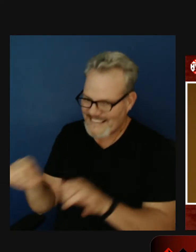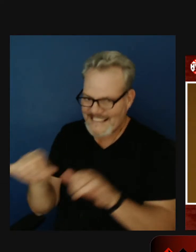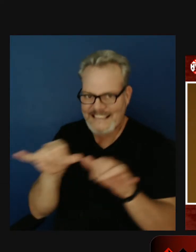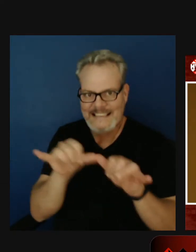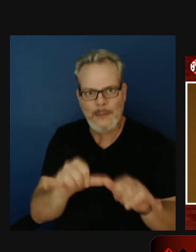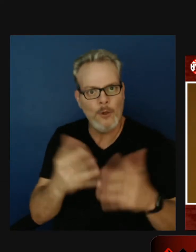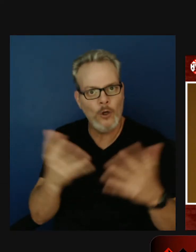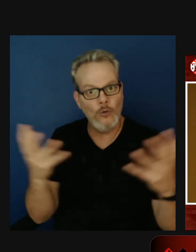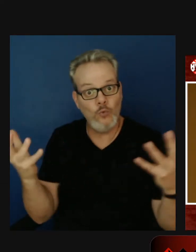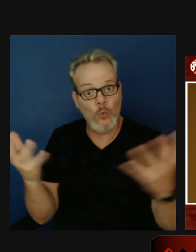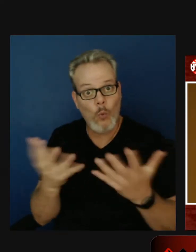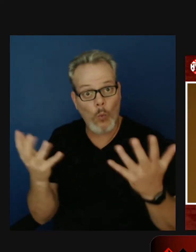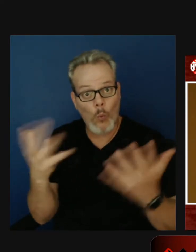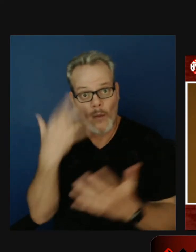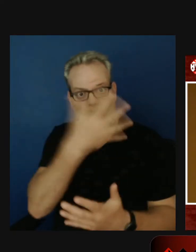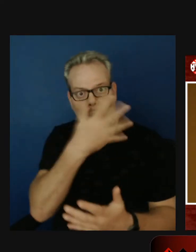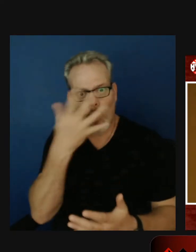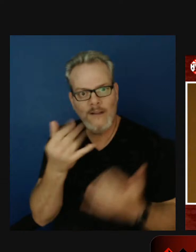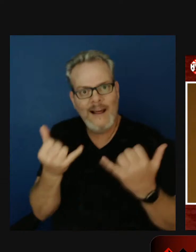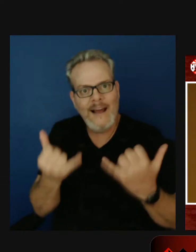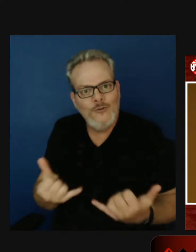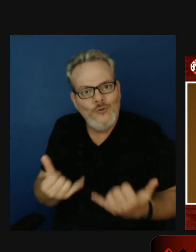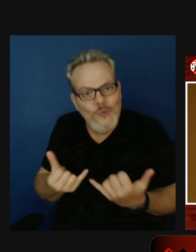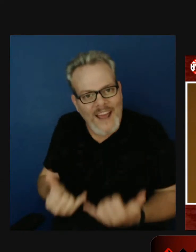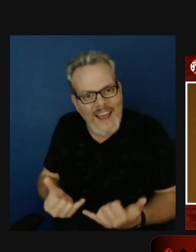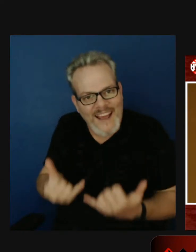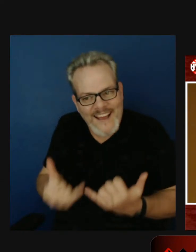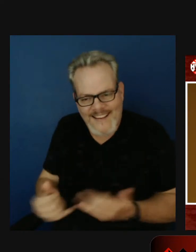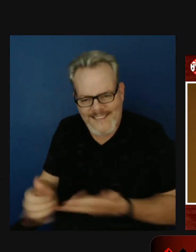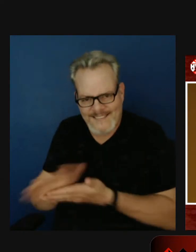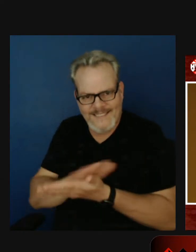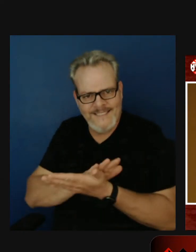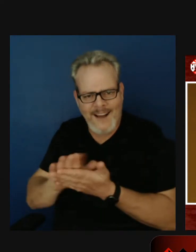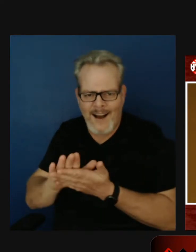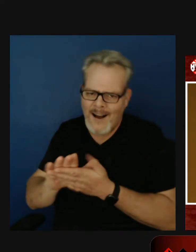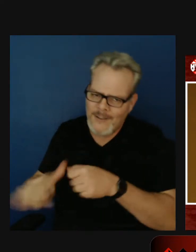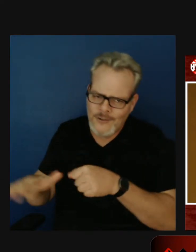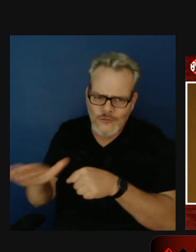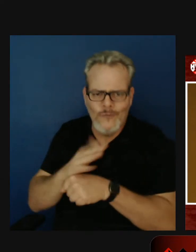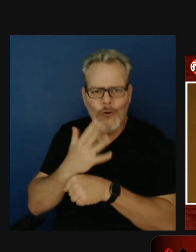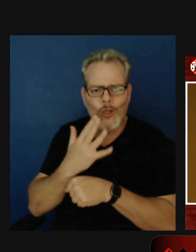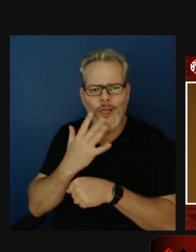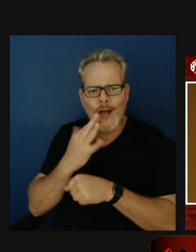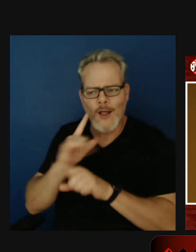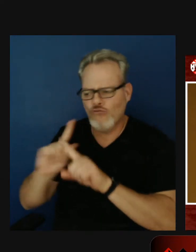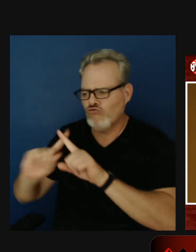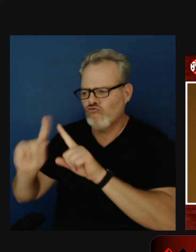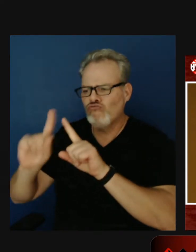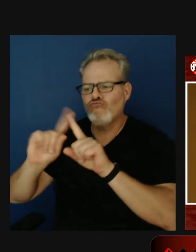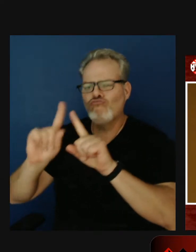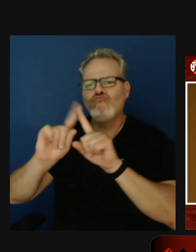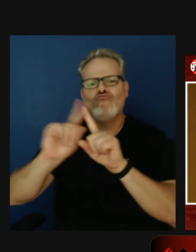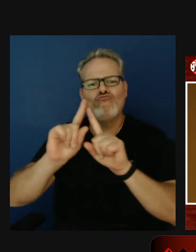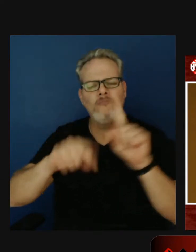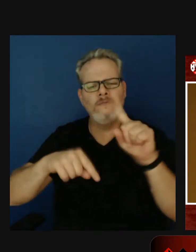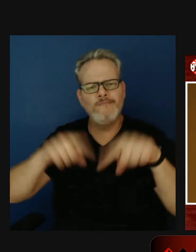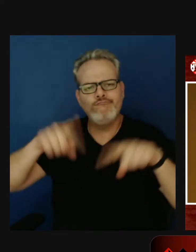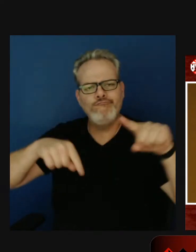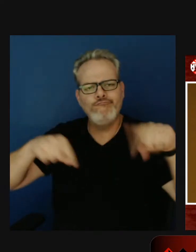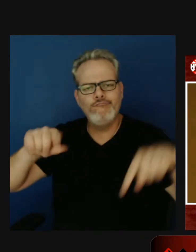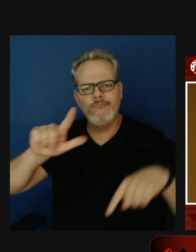maps today even look like. They're nice, colorful for different deposits of different lithologies